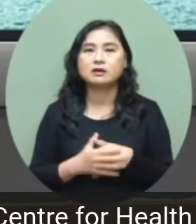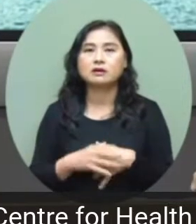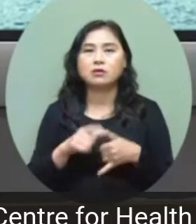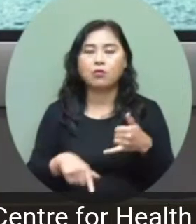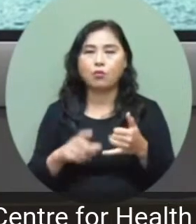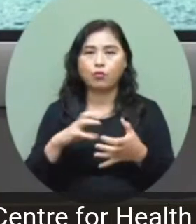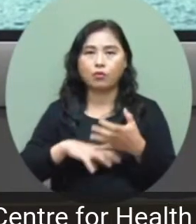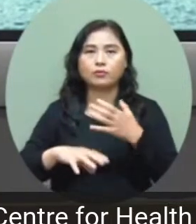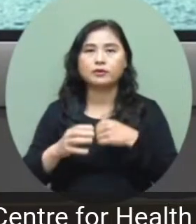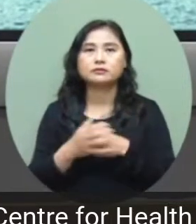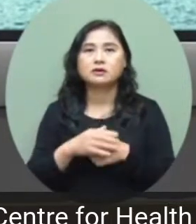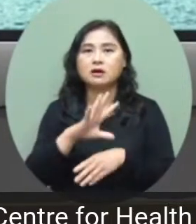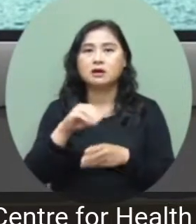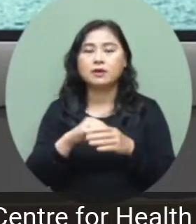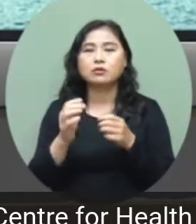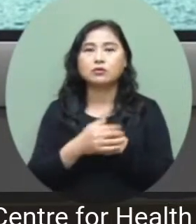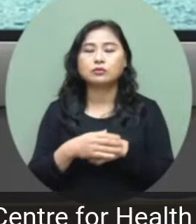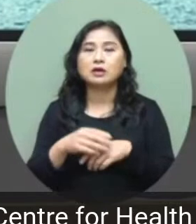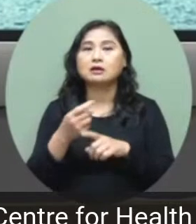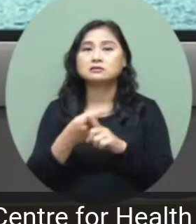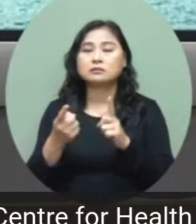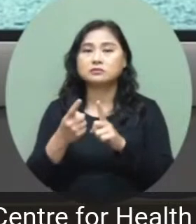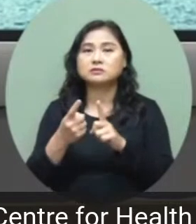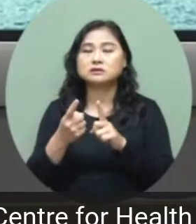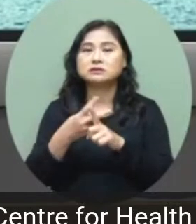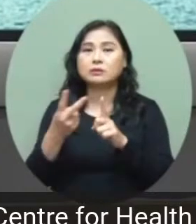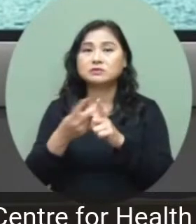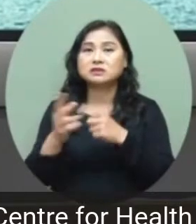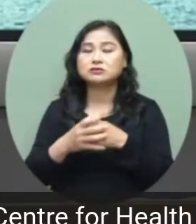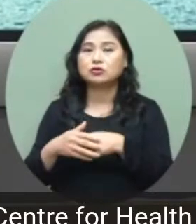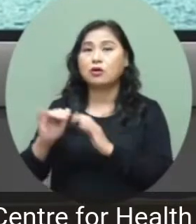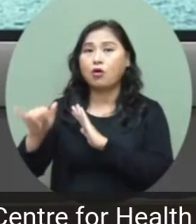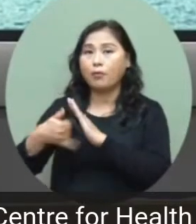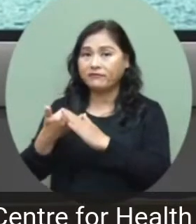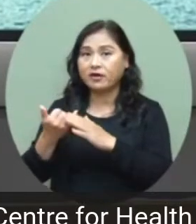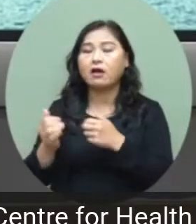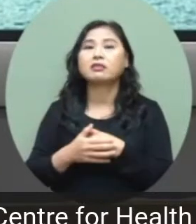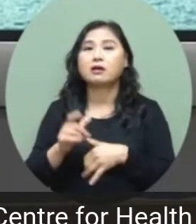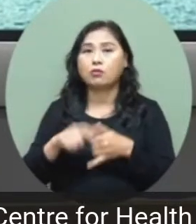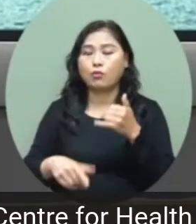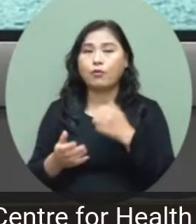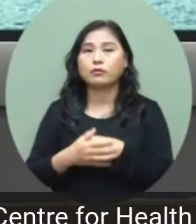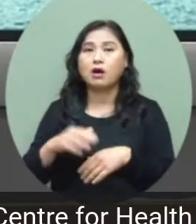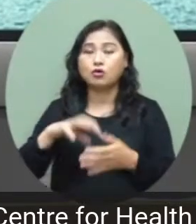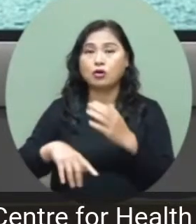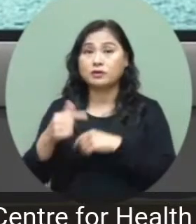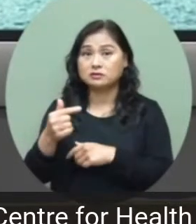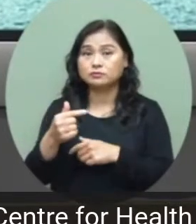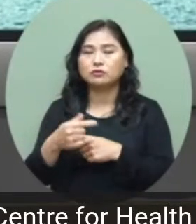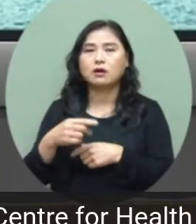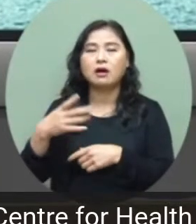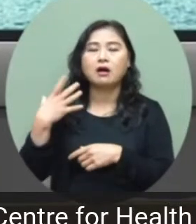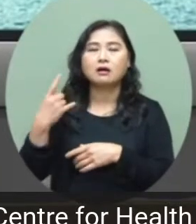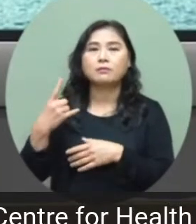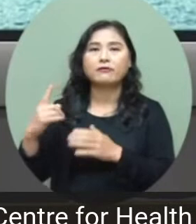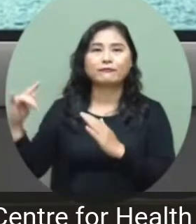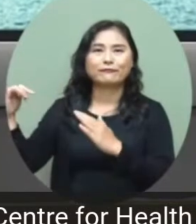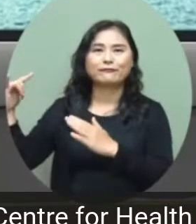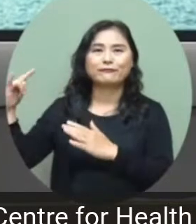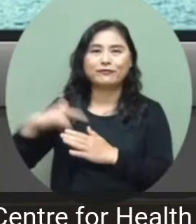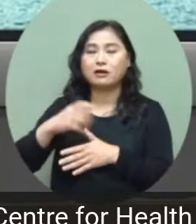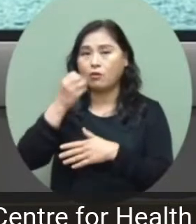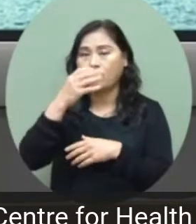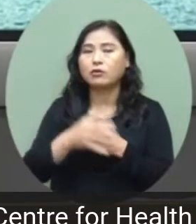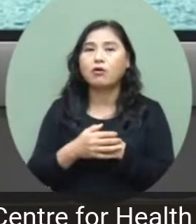In relation to today's cases, there are 12 imported cases. 10 of them arrived